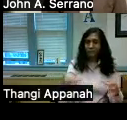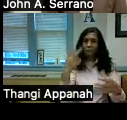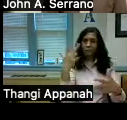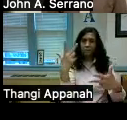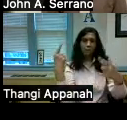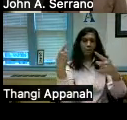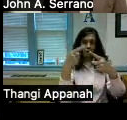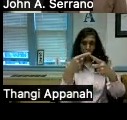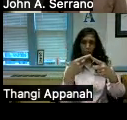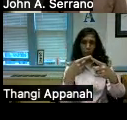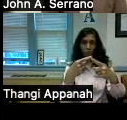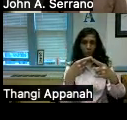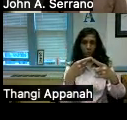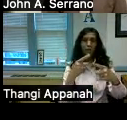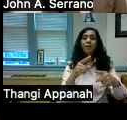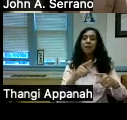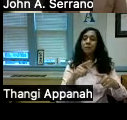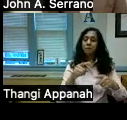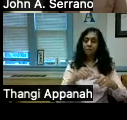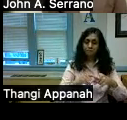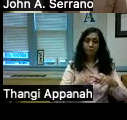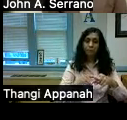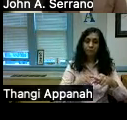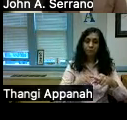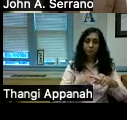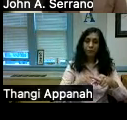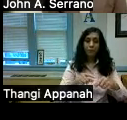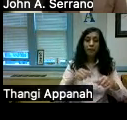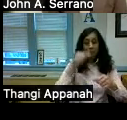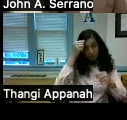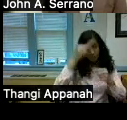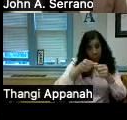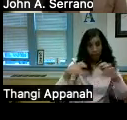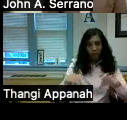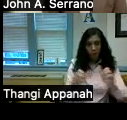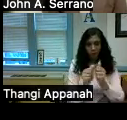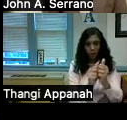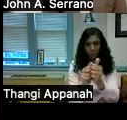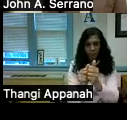And then from those results, you can set 3 goals.